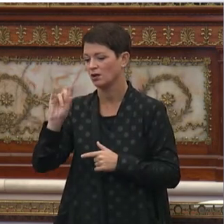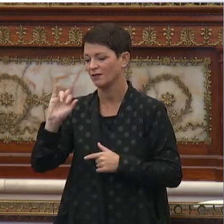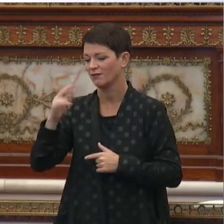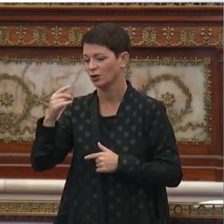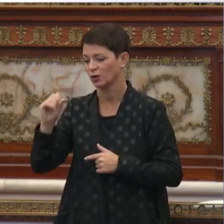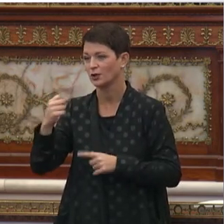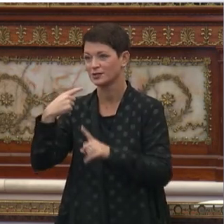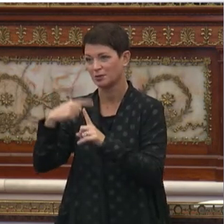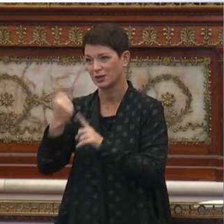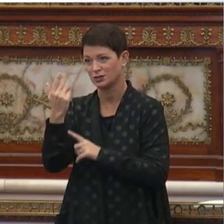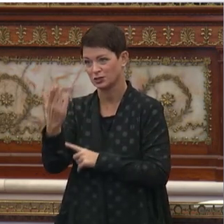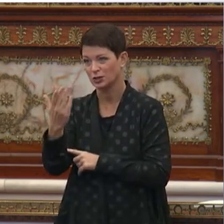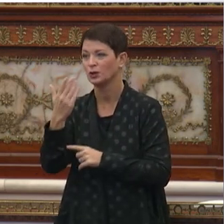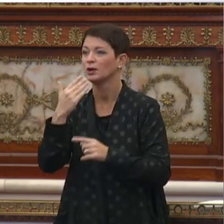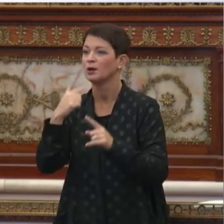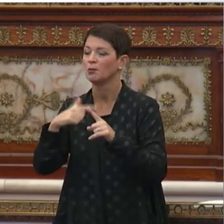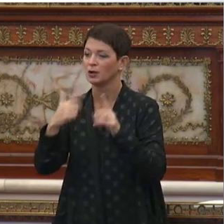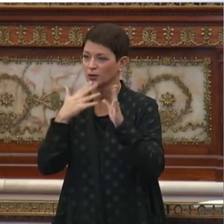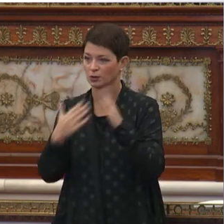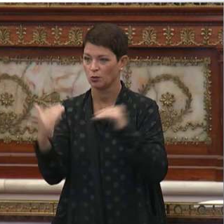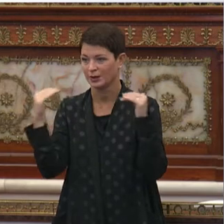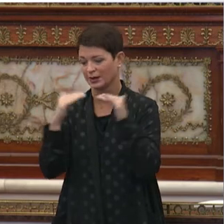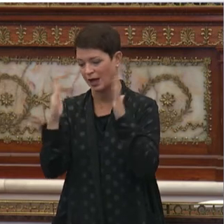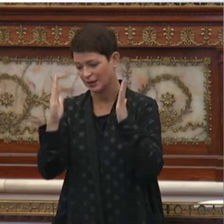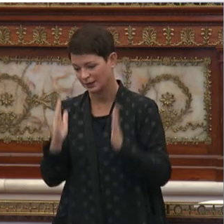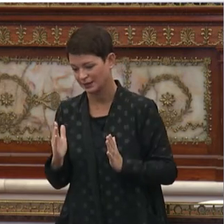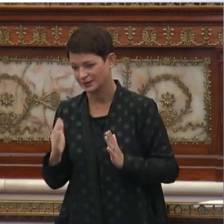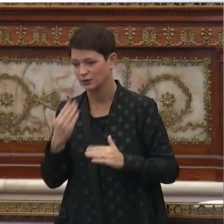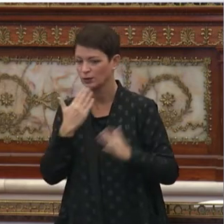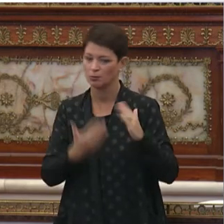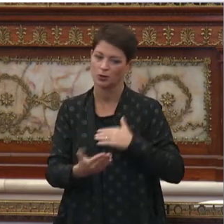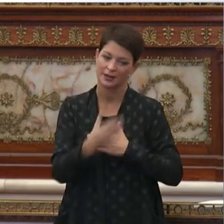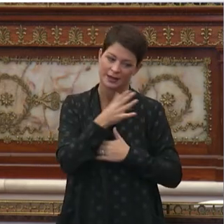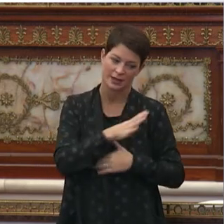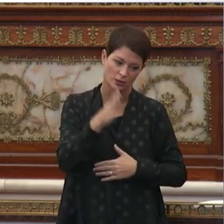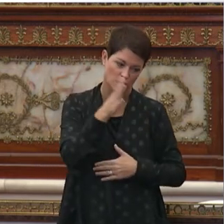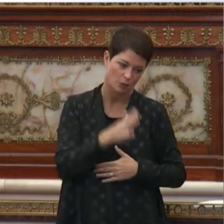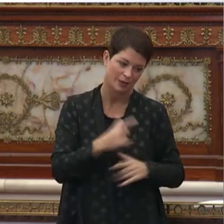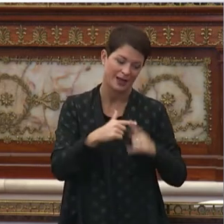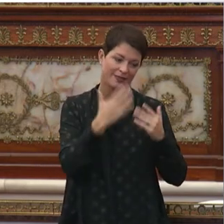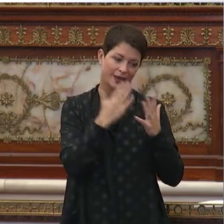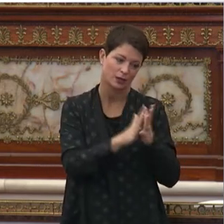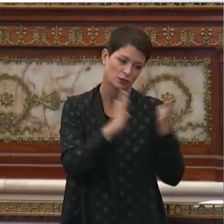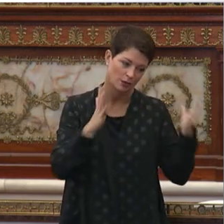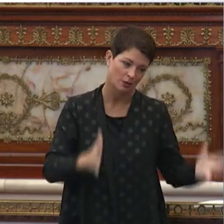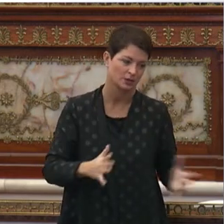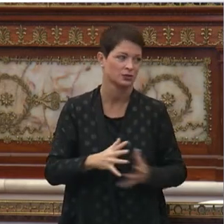to Council President. Good morning, colleagues. Good morning, Councilwoman, and thank you so much.